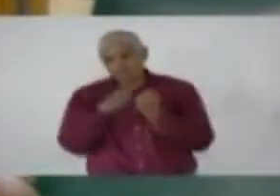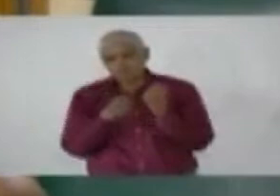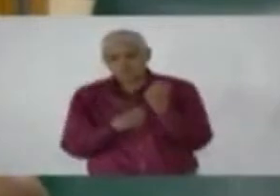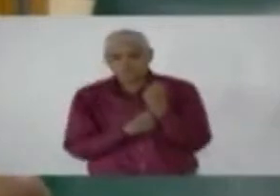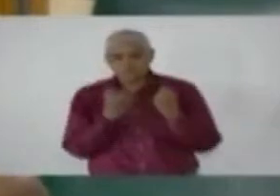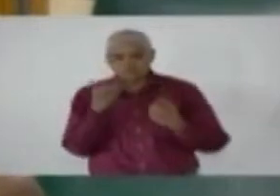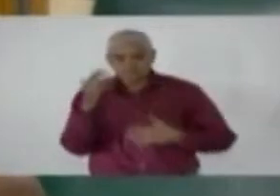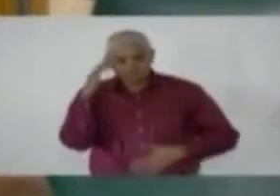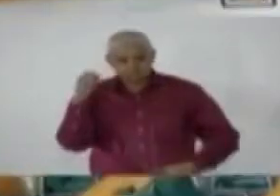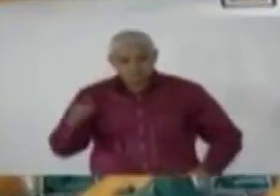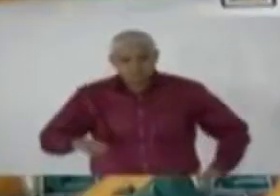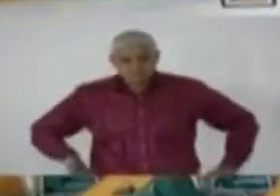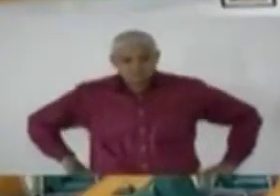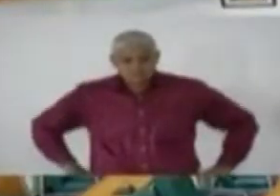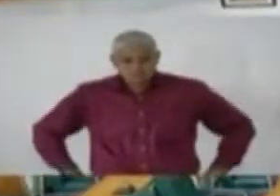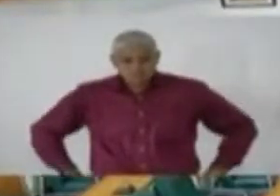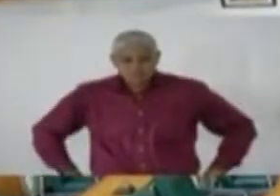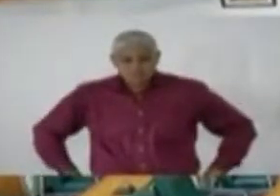President.